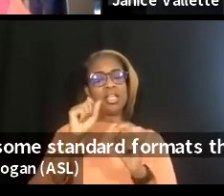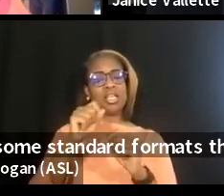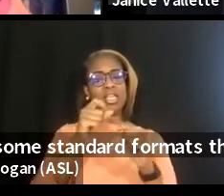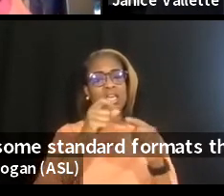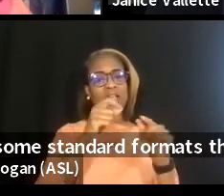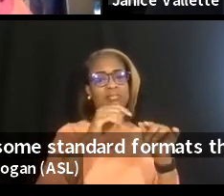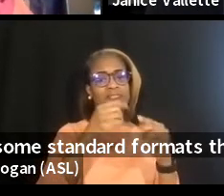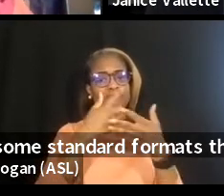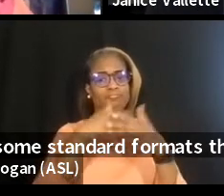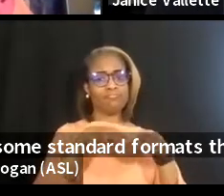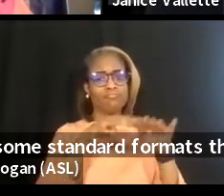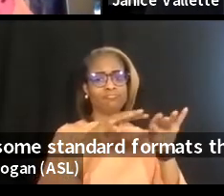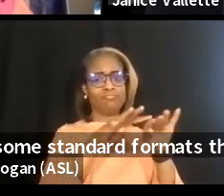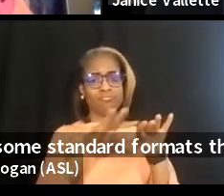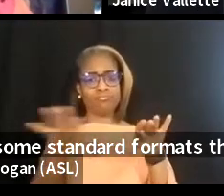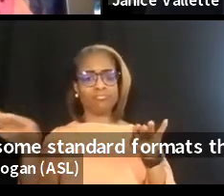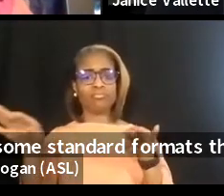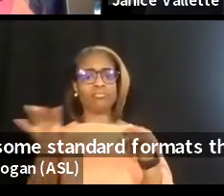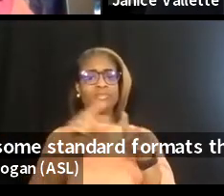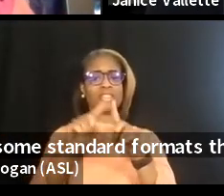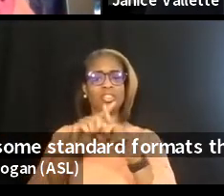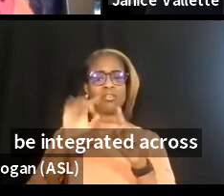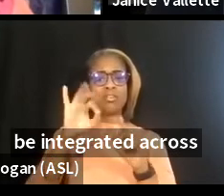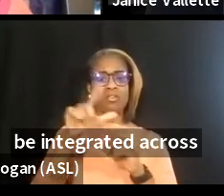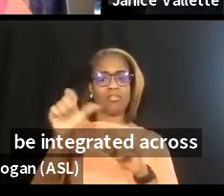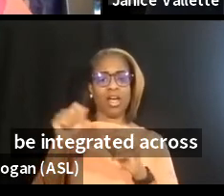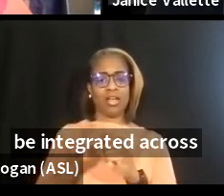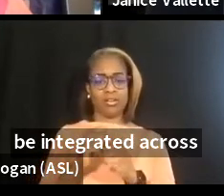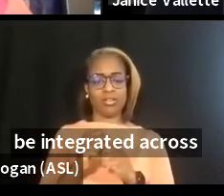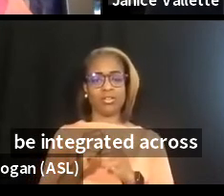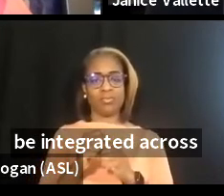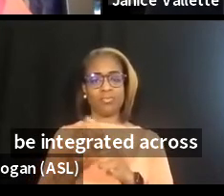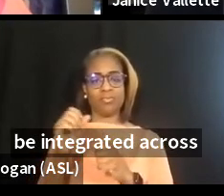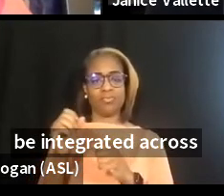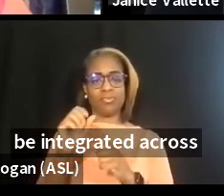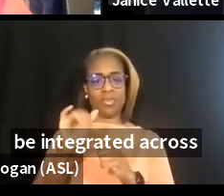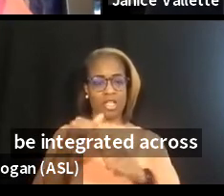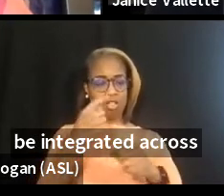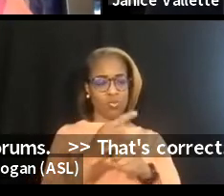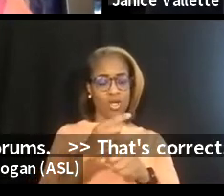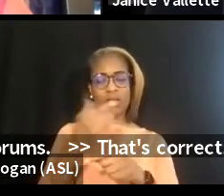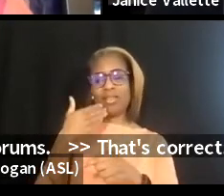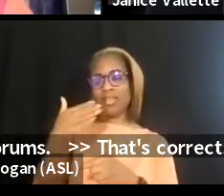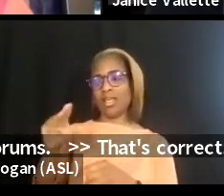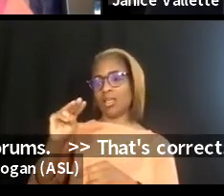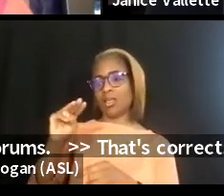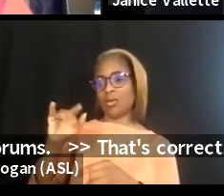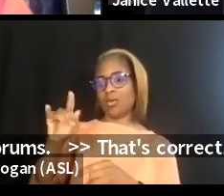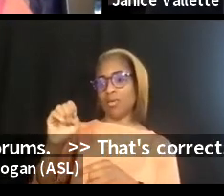across forms. Good. That's correct. Thank you, Mike. Anthony.